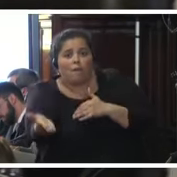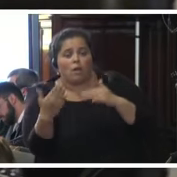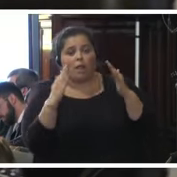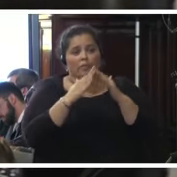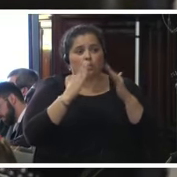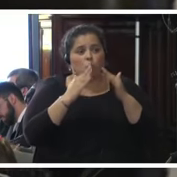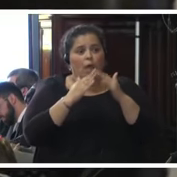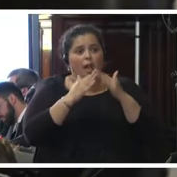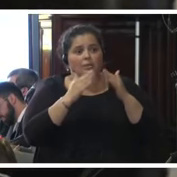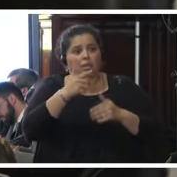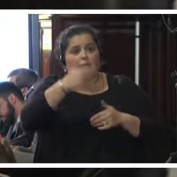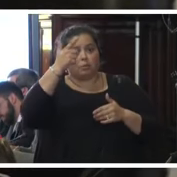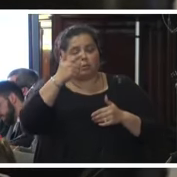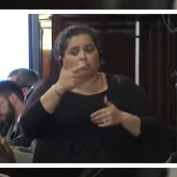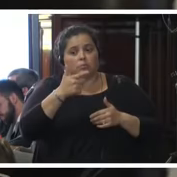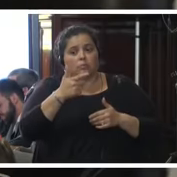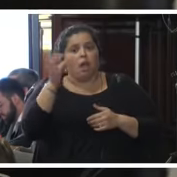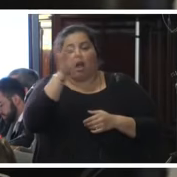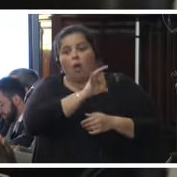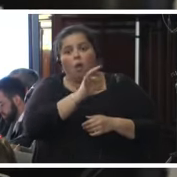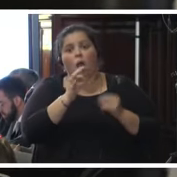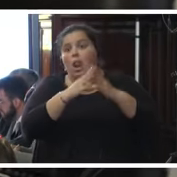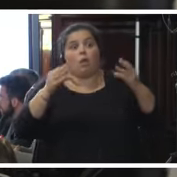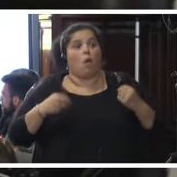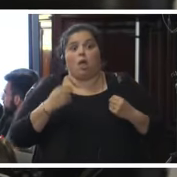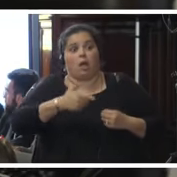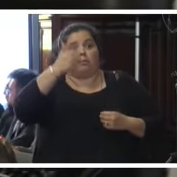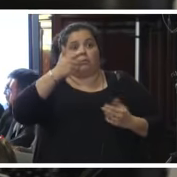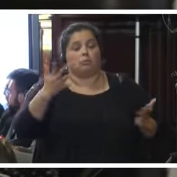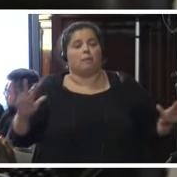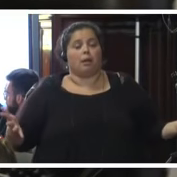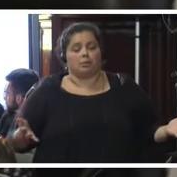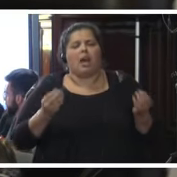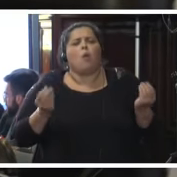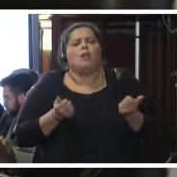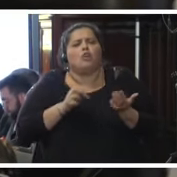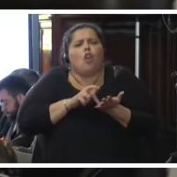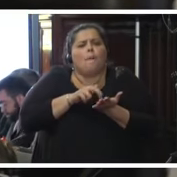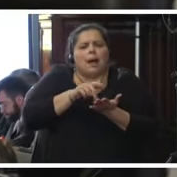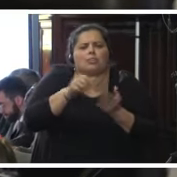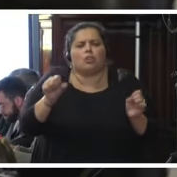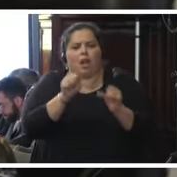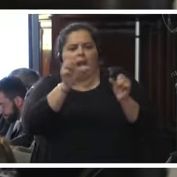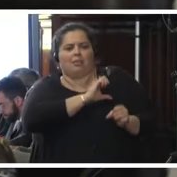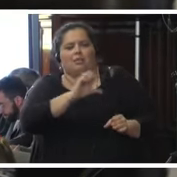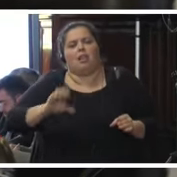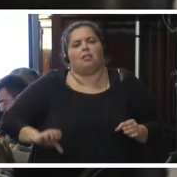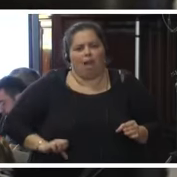whilst they're at school? What are the steps exactly? Please tell us after this